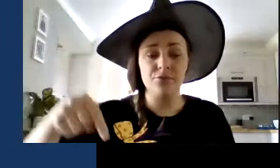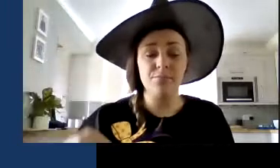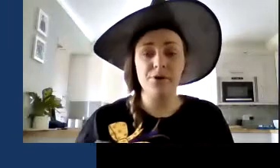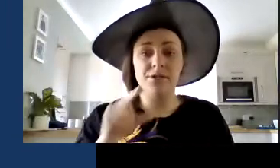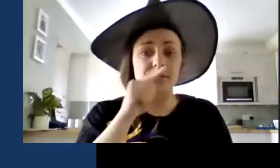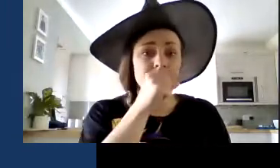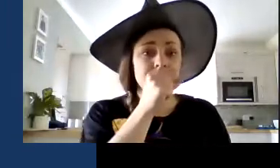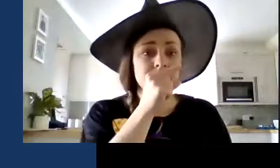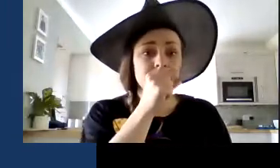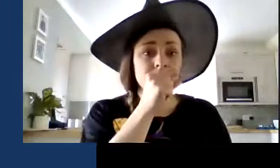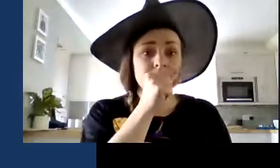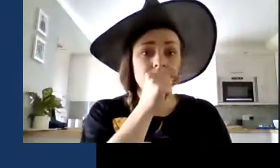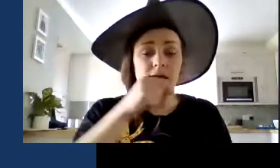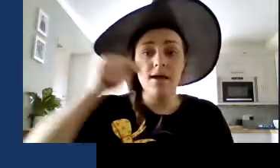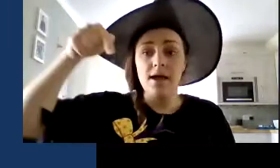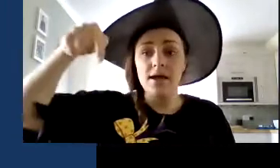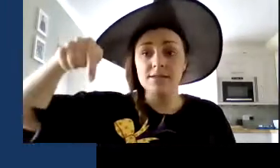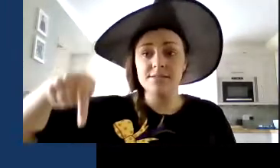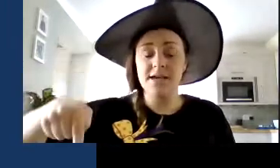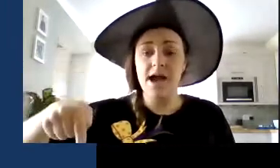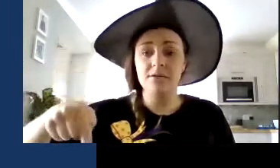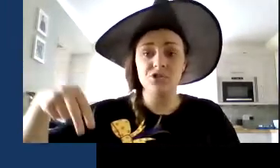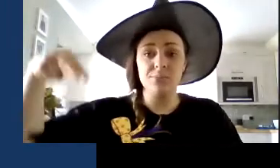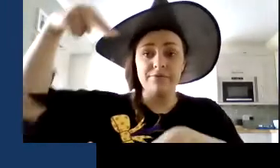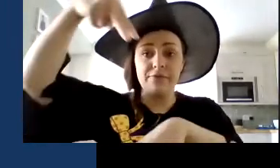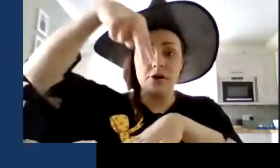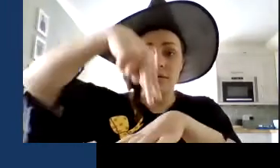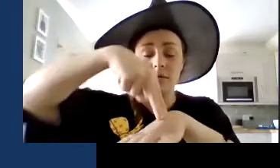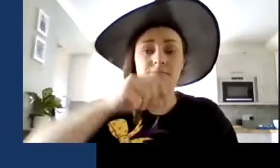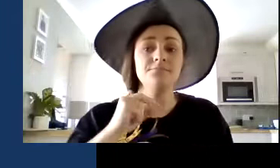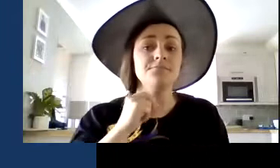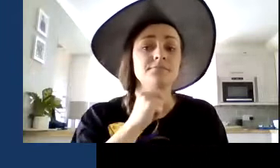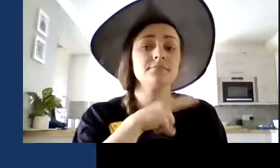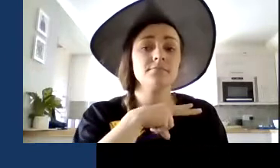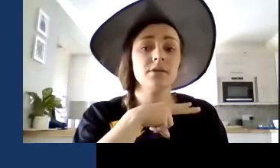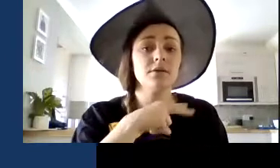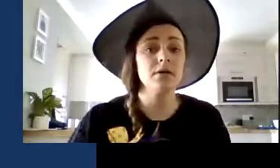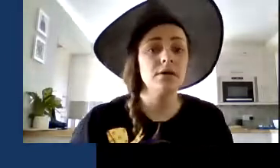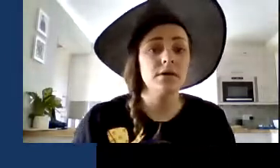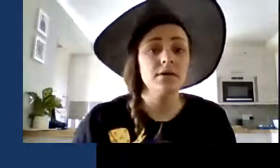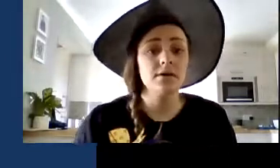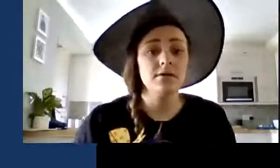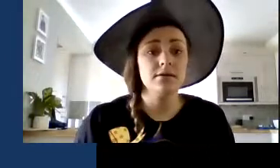Down flew the bird, and down jumped the frog.